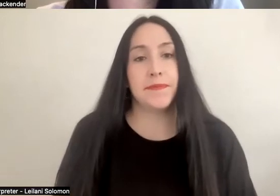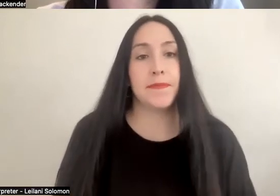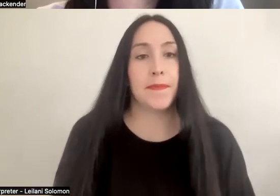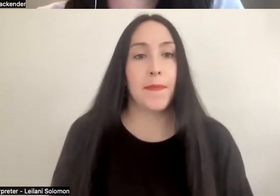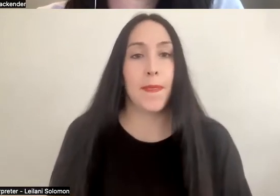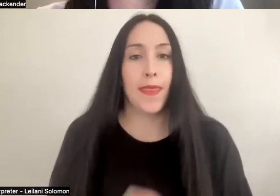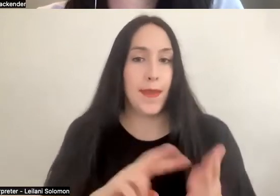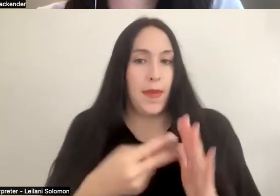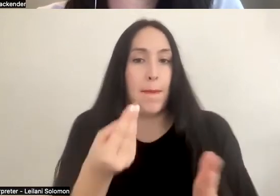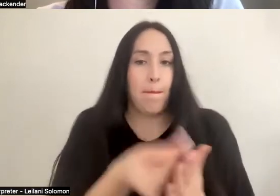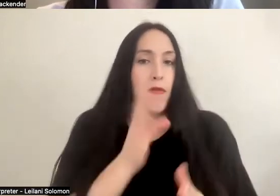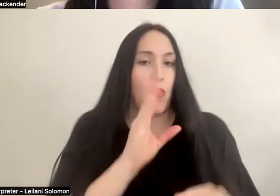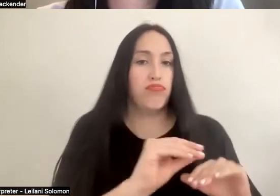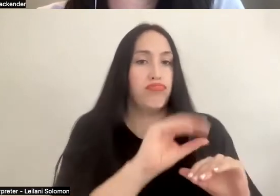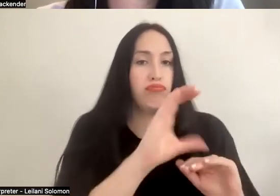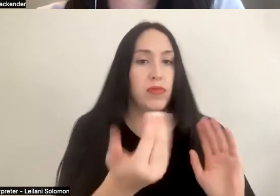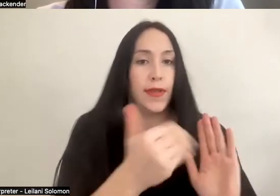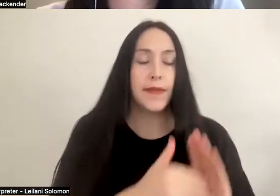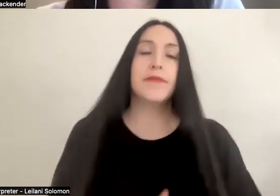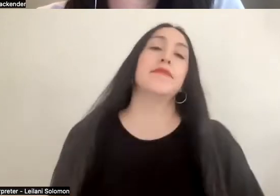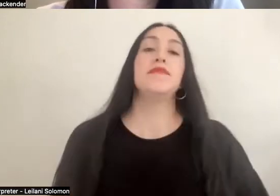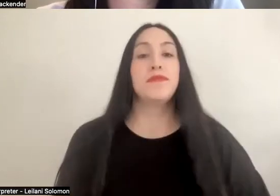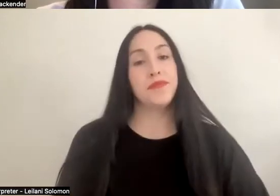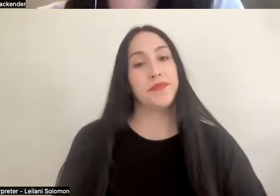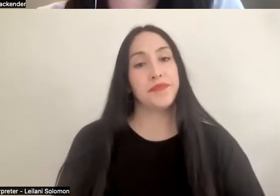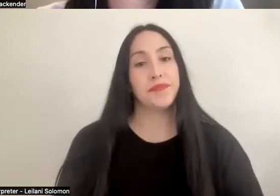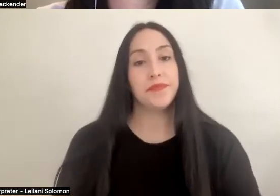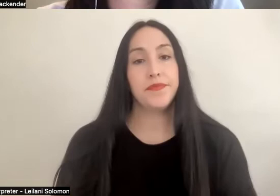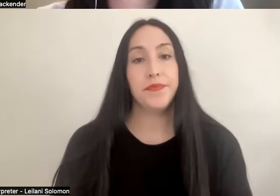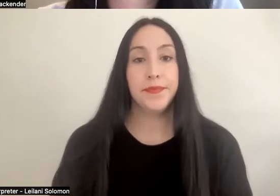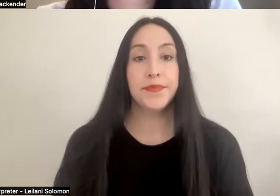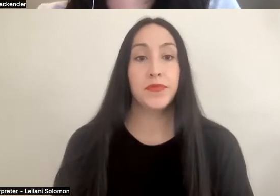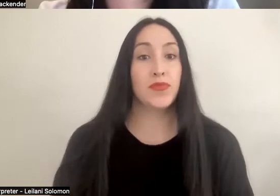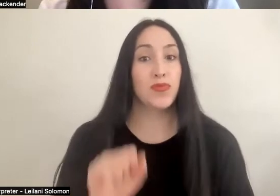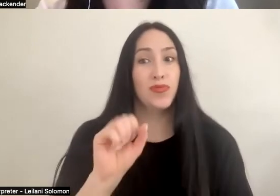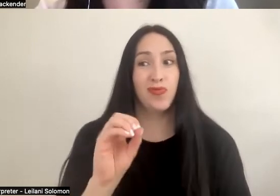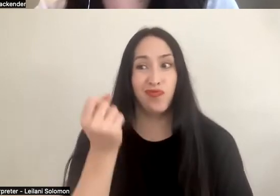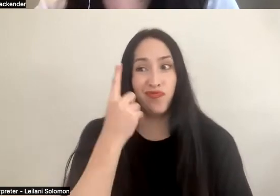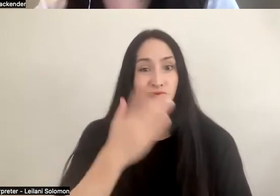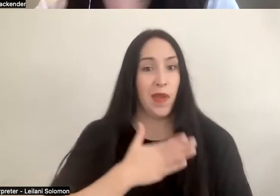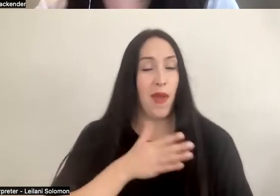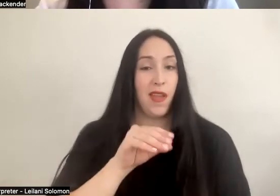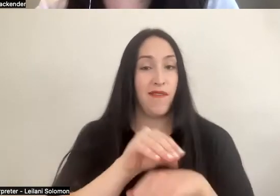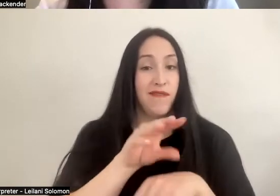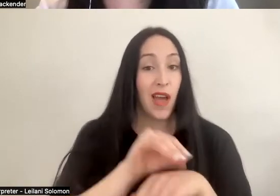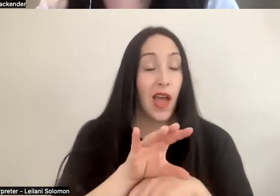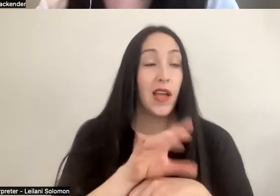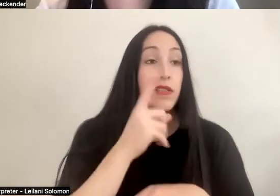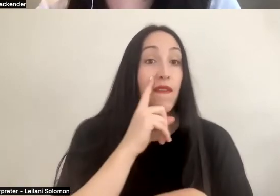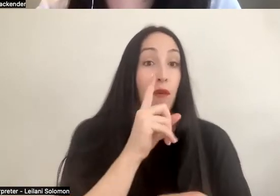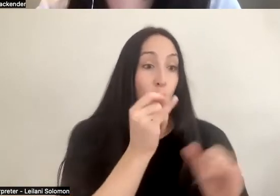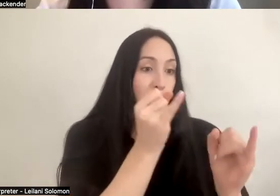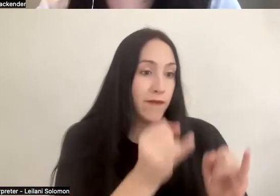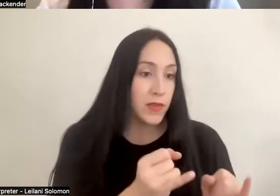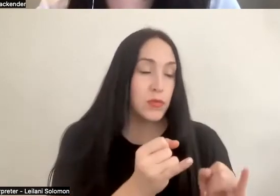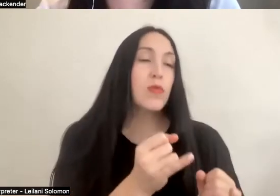which speaks to each and every one of you that my advice to one person is going to be different from everybody